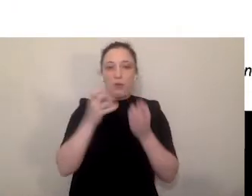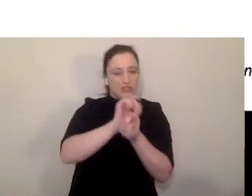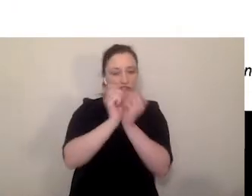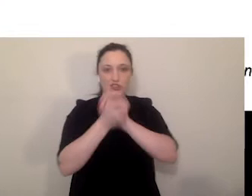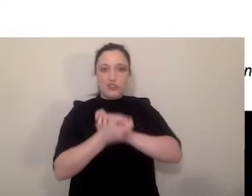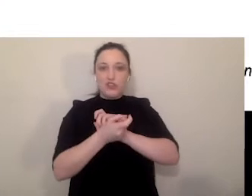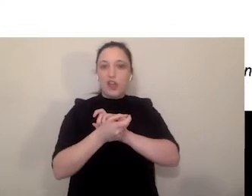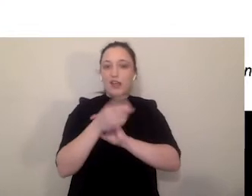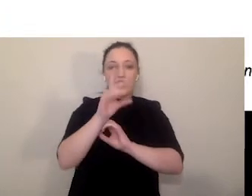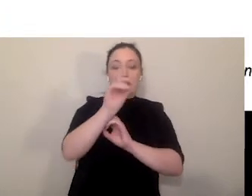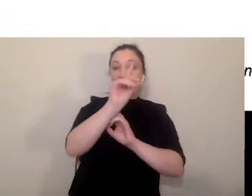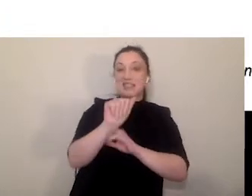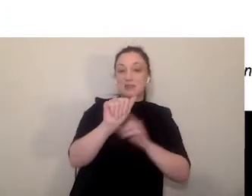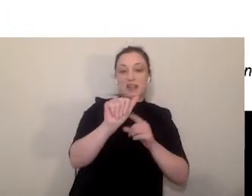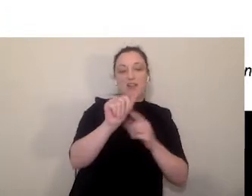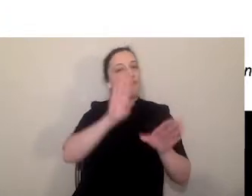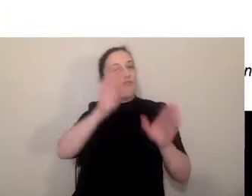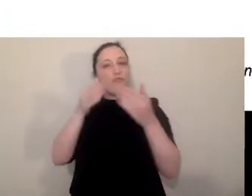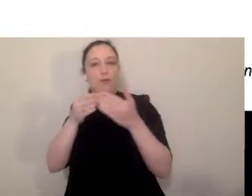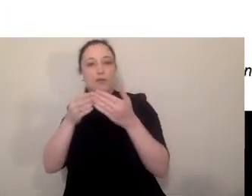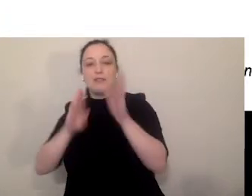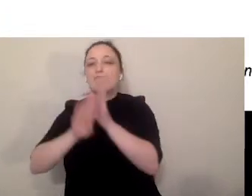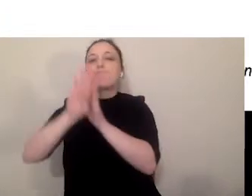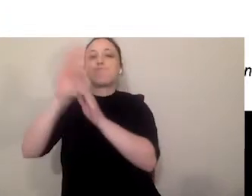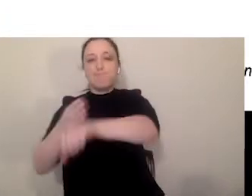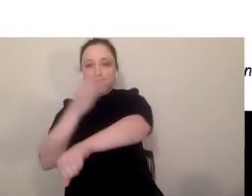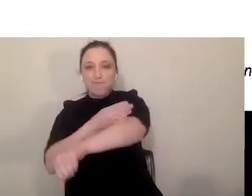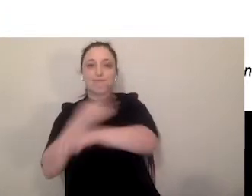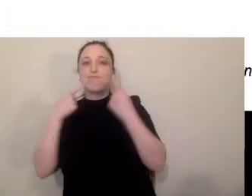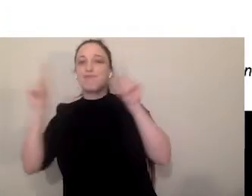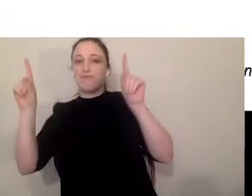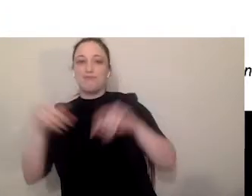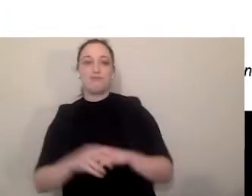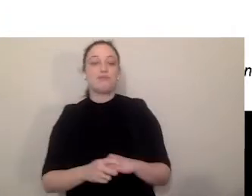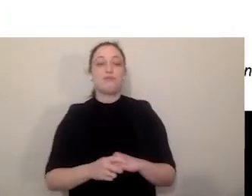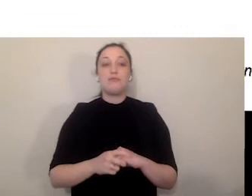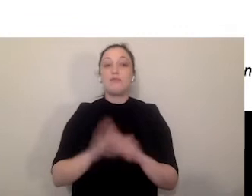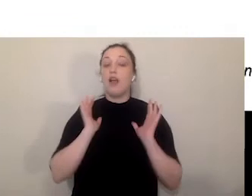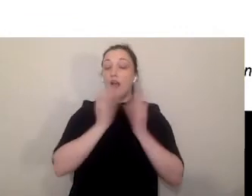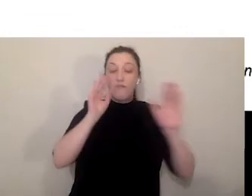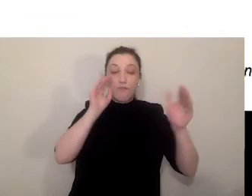is our mission. We're focused on attracting, preparing, and then connecting individuals who are